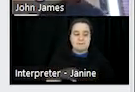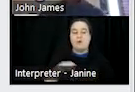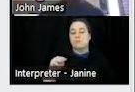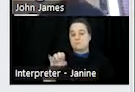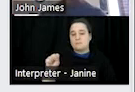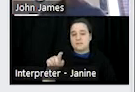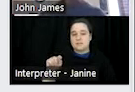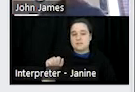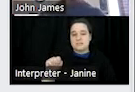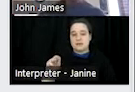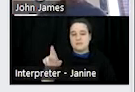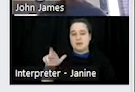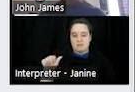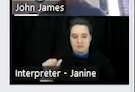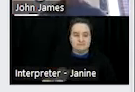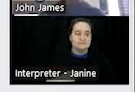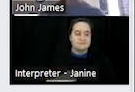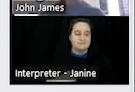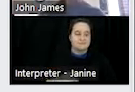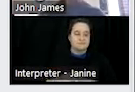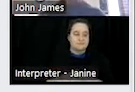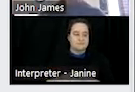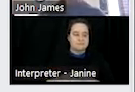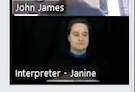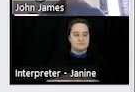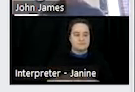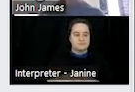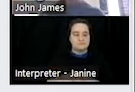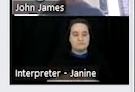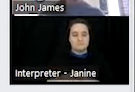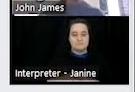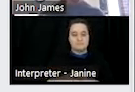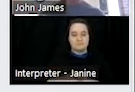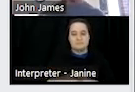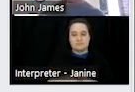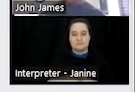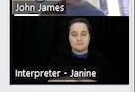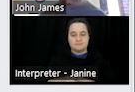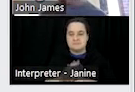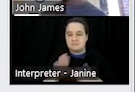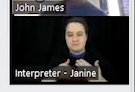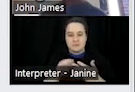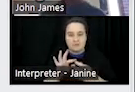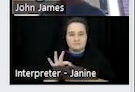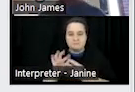the Tennessee Disability Coalition people and all the organizations that are on Vanderbilt University.